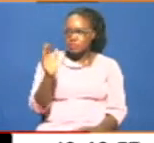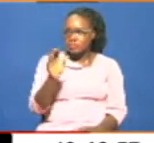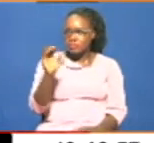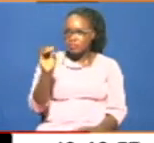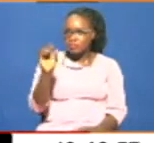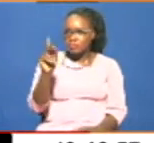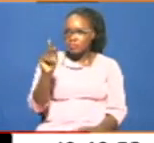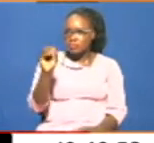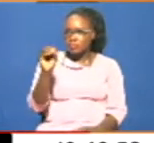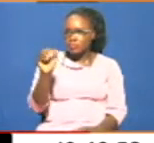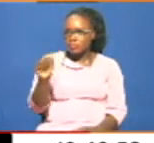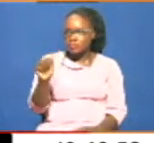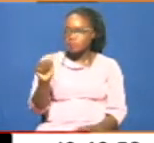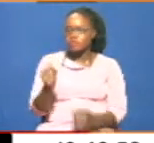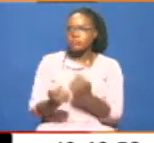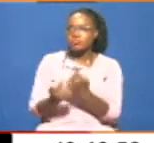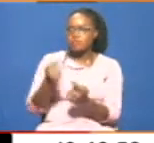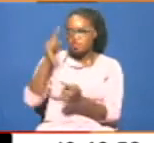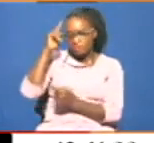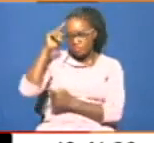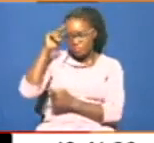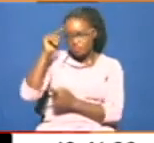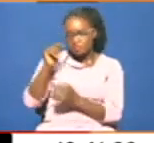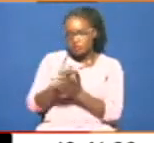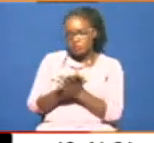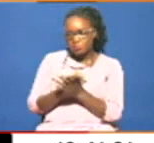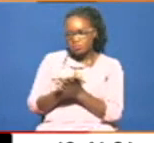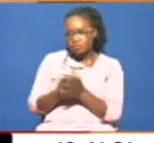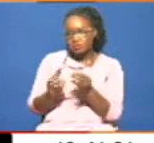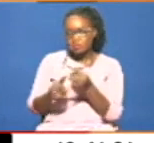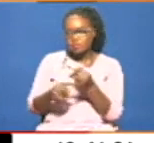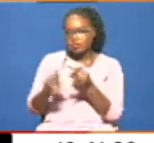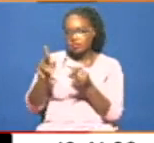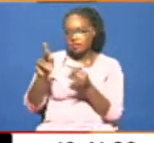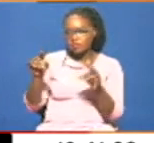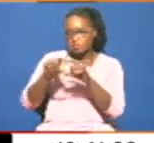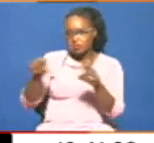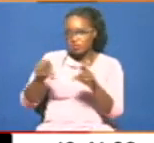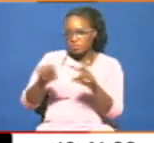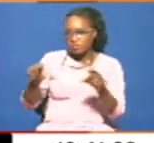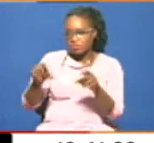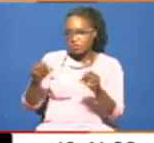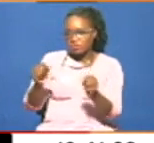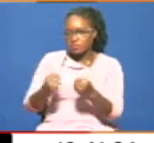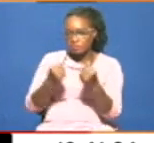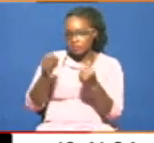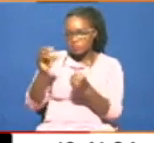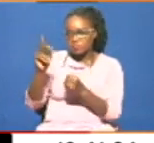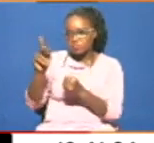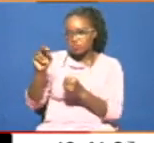burns charcoal. Mm-hmm. We also have Kunio Koa that efficiently